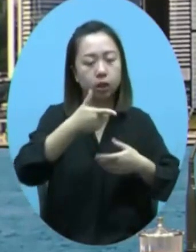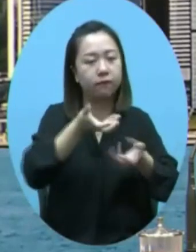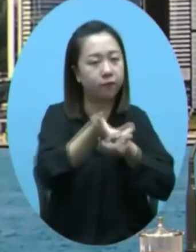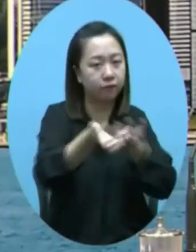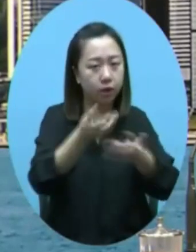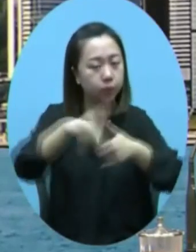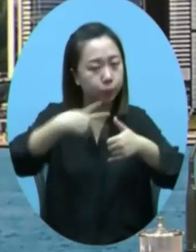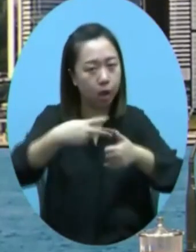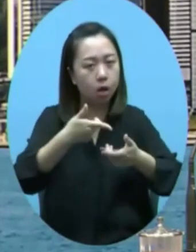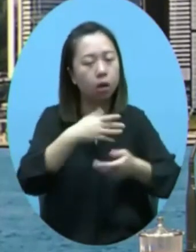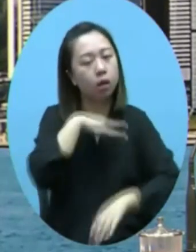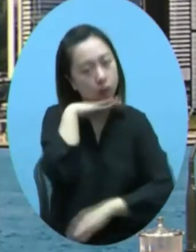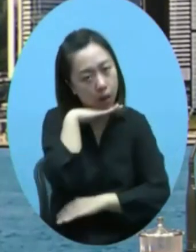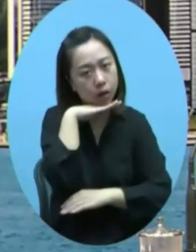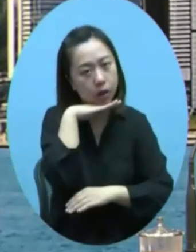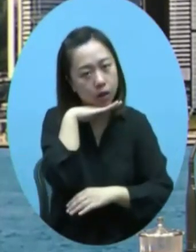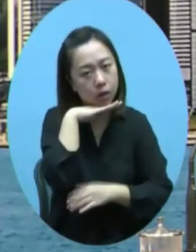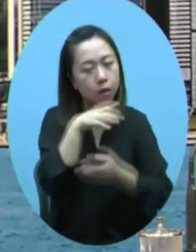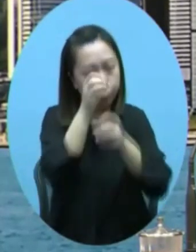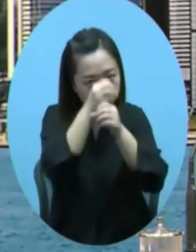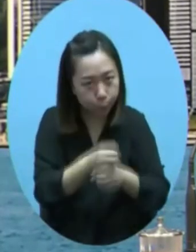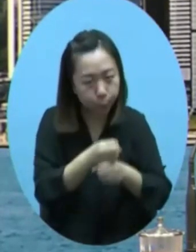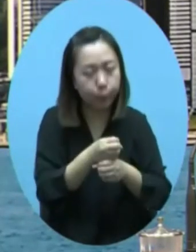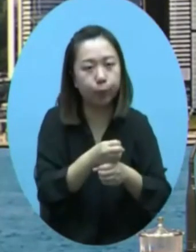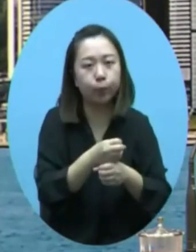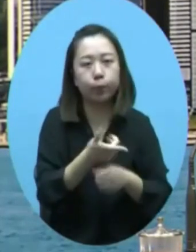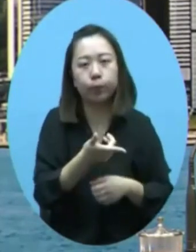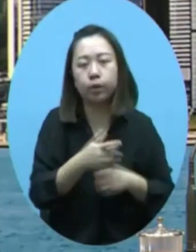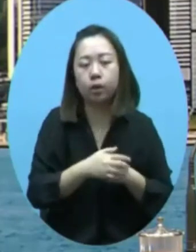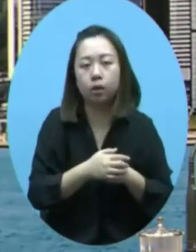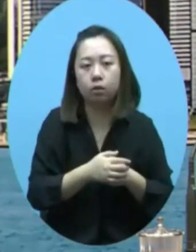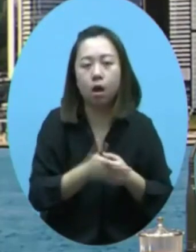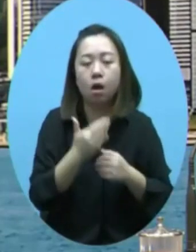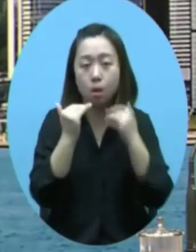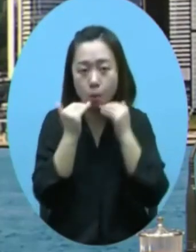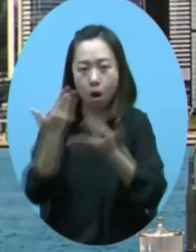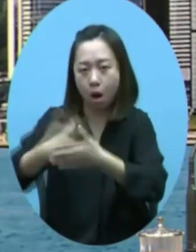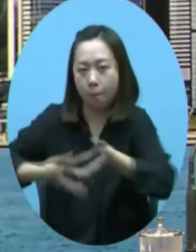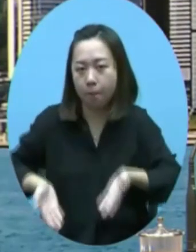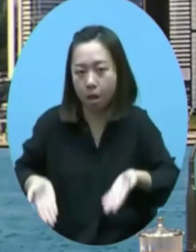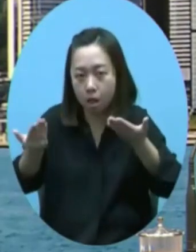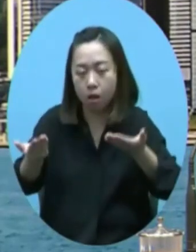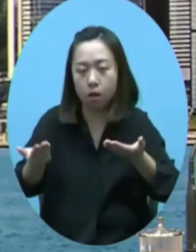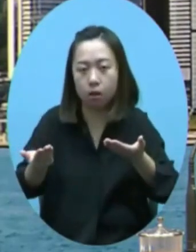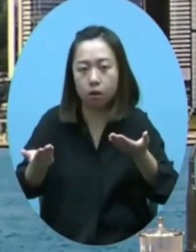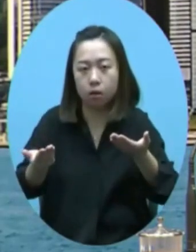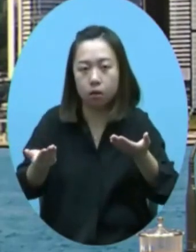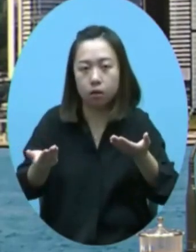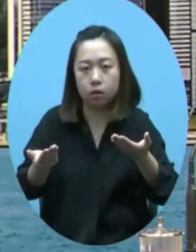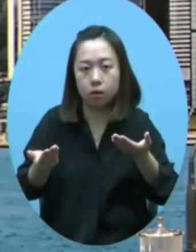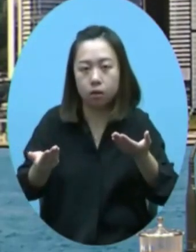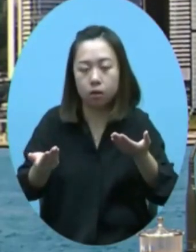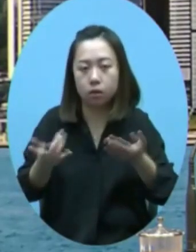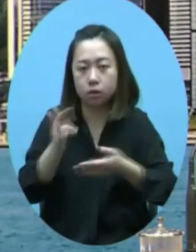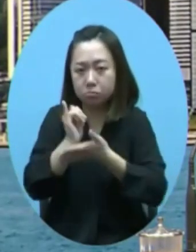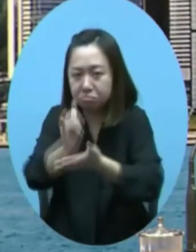mild symptoms could be wait for test results at the triage station in the A&E department, so at public